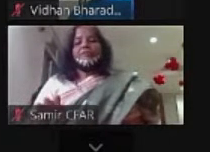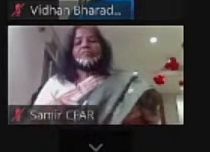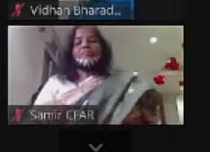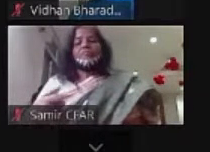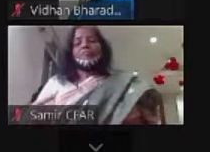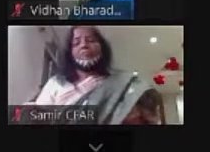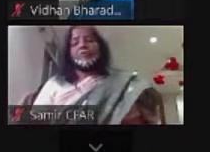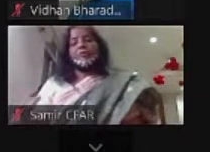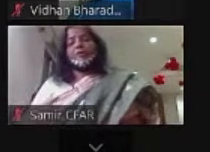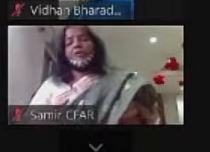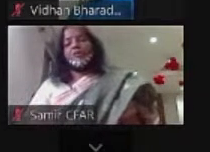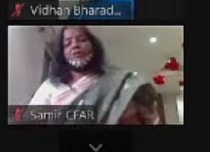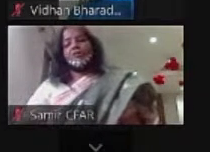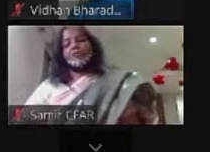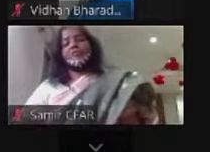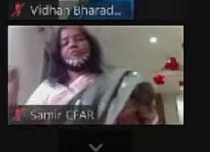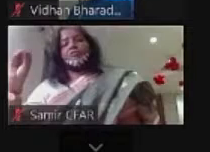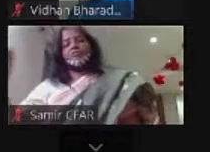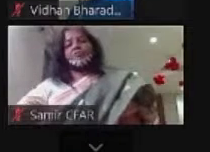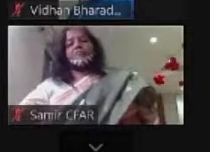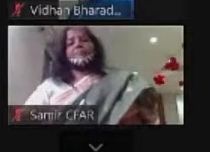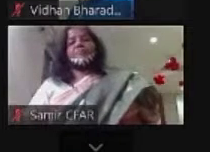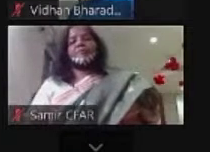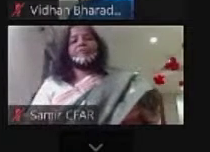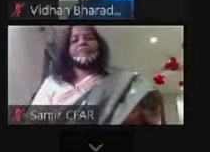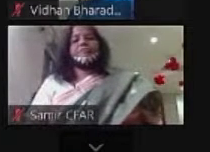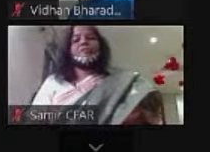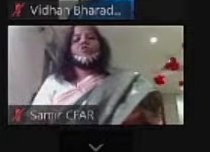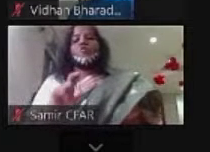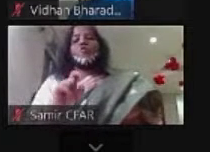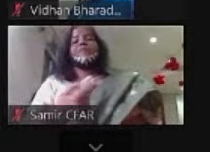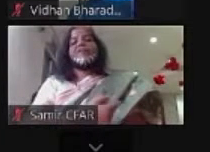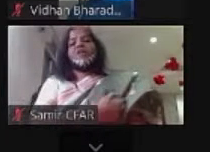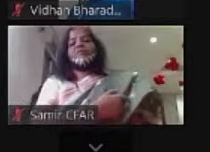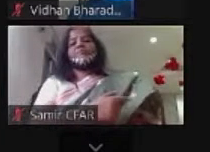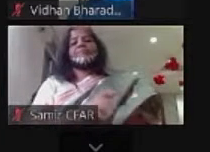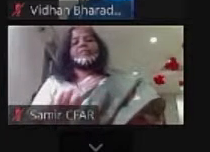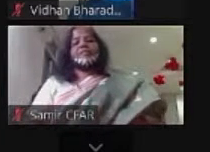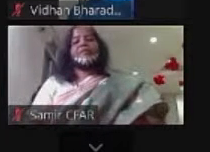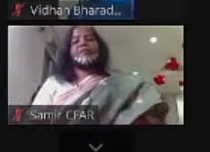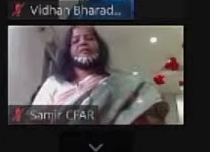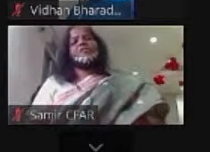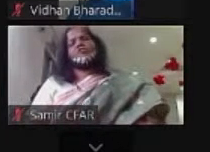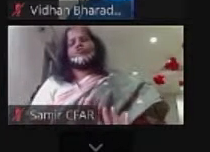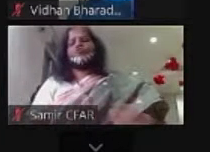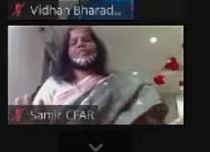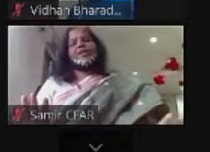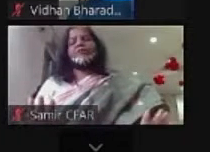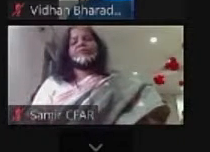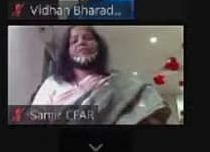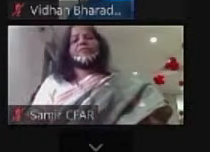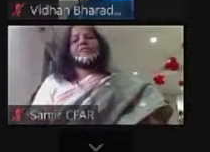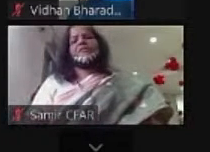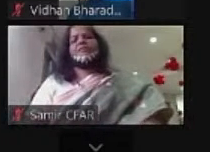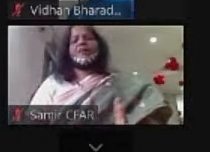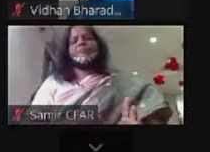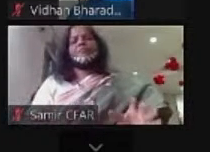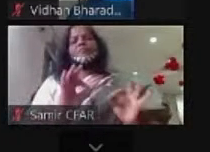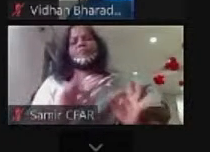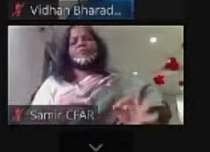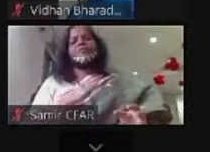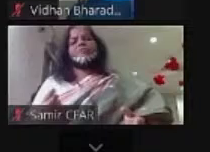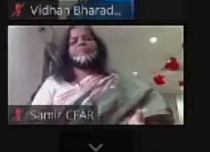and hence access to food and grains is essential. For instance, the other aspect